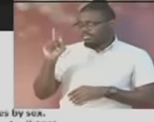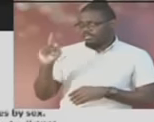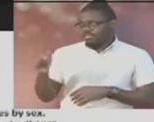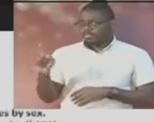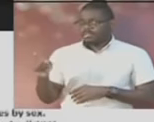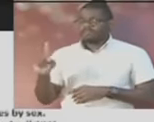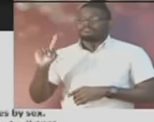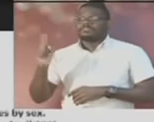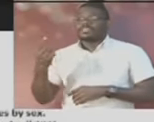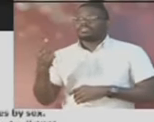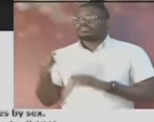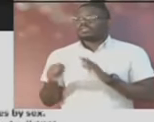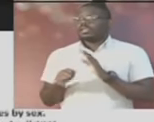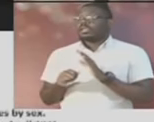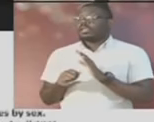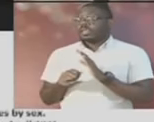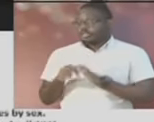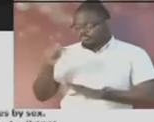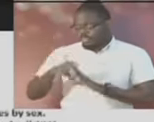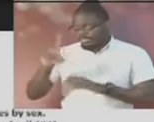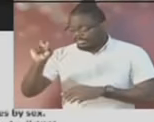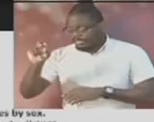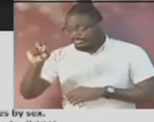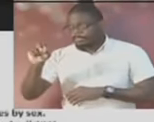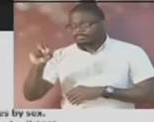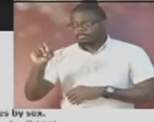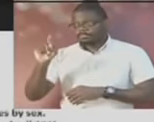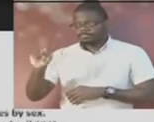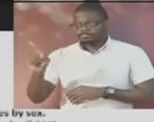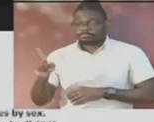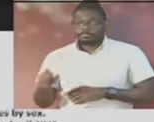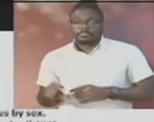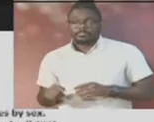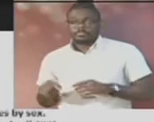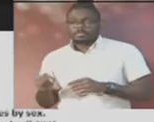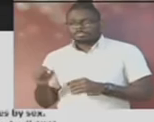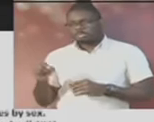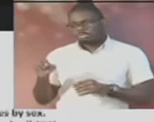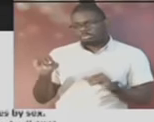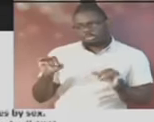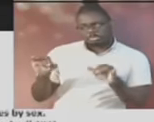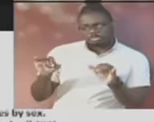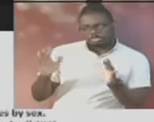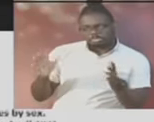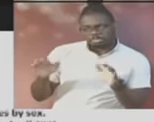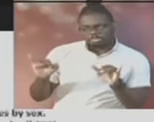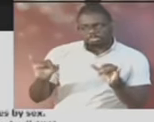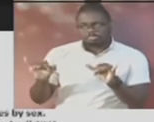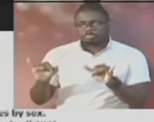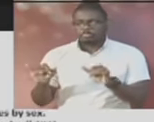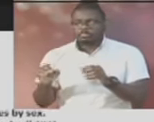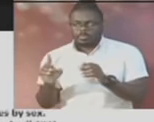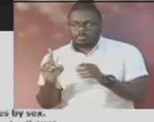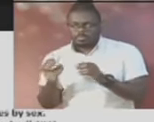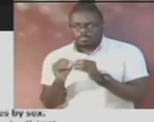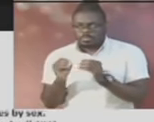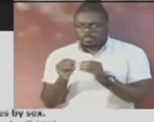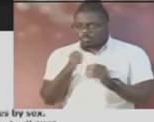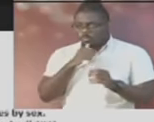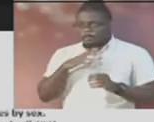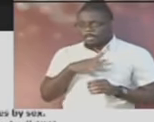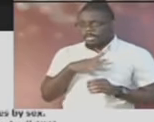just about the same kind of distribution by age, but a little more of a female preponderance. So now